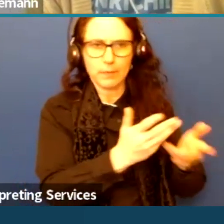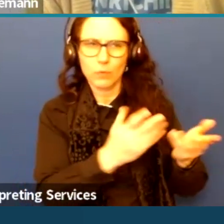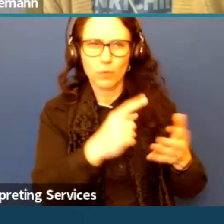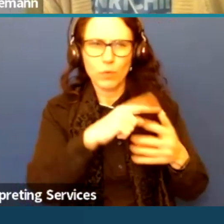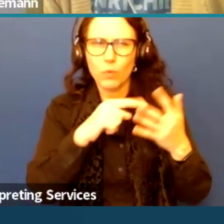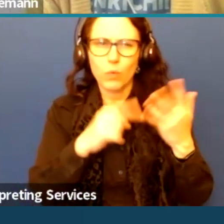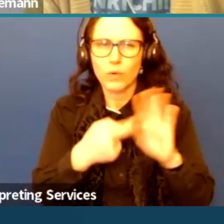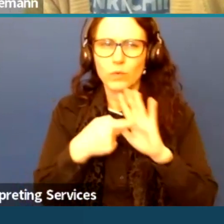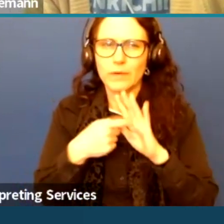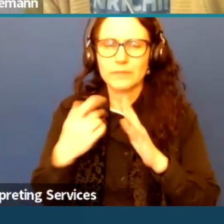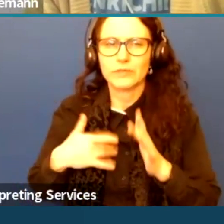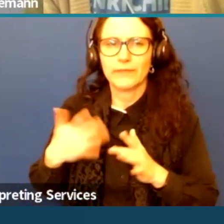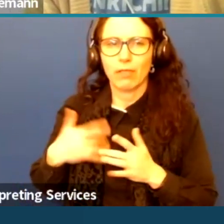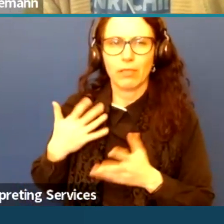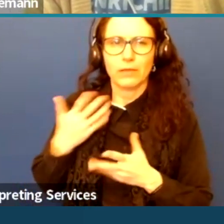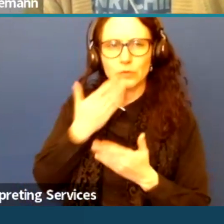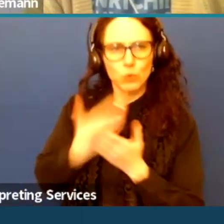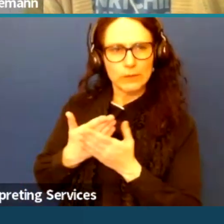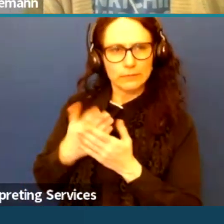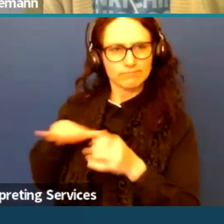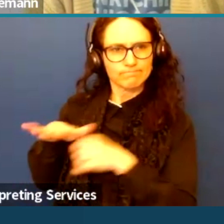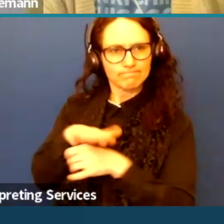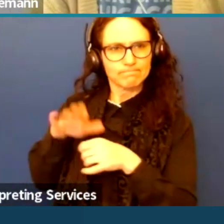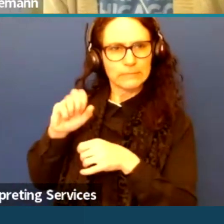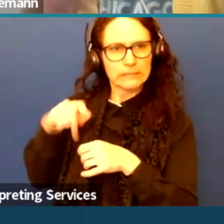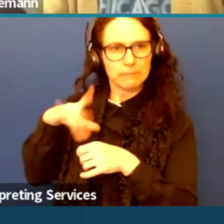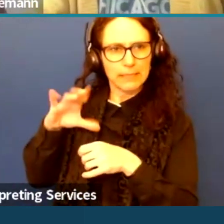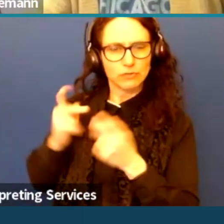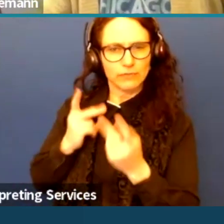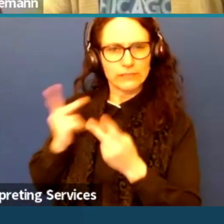feel like that was a great space for you to visit? I mean, for me,